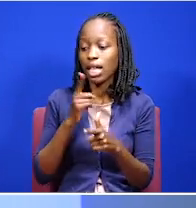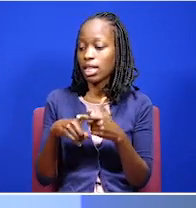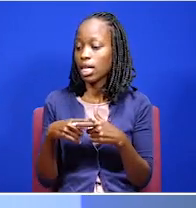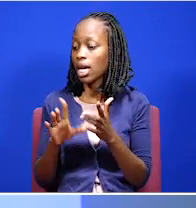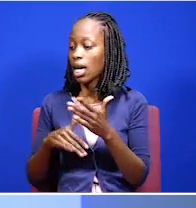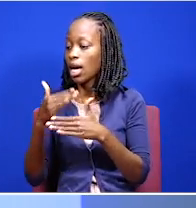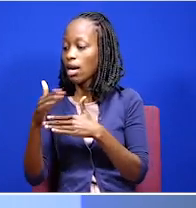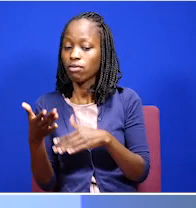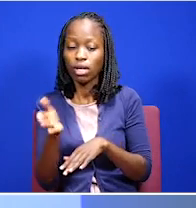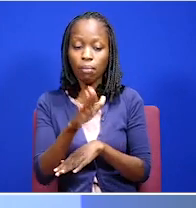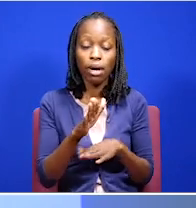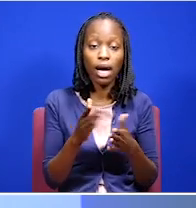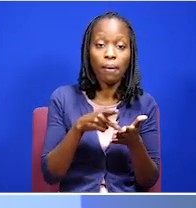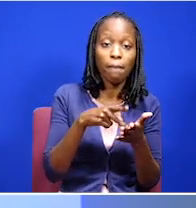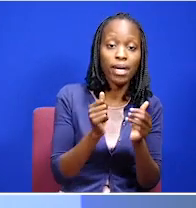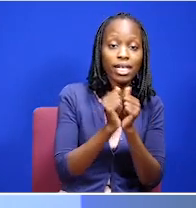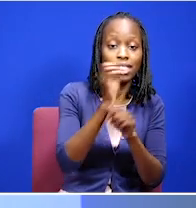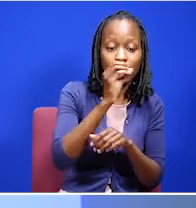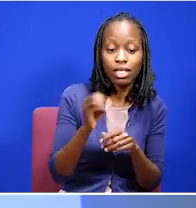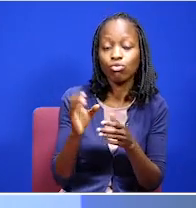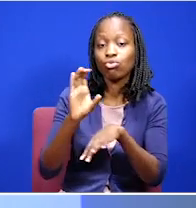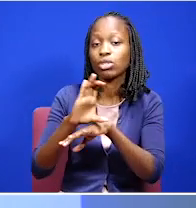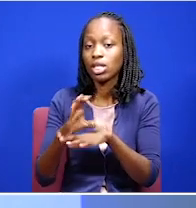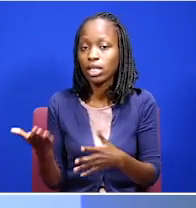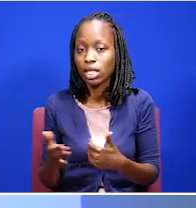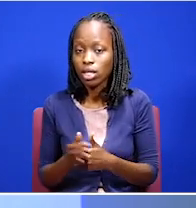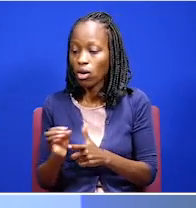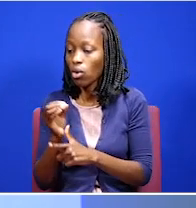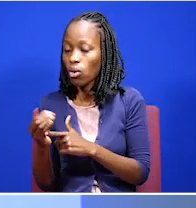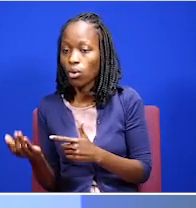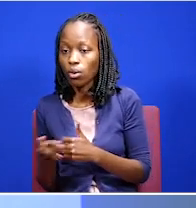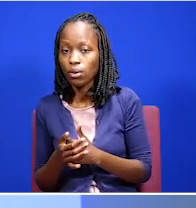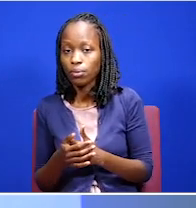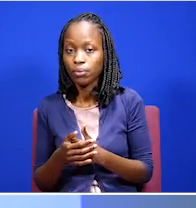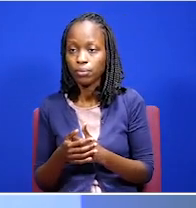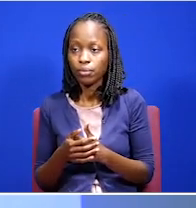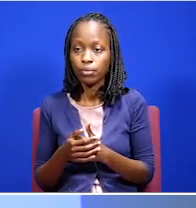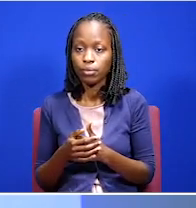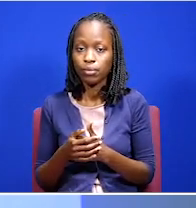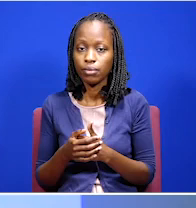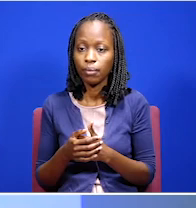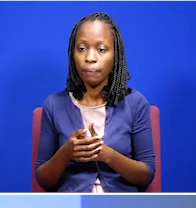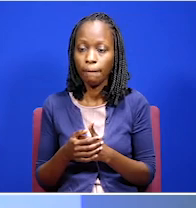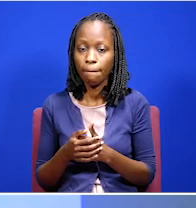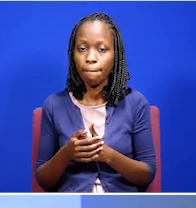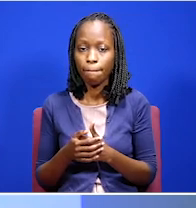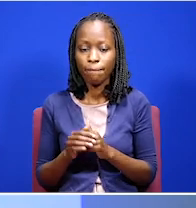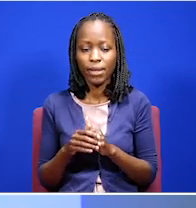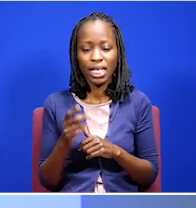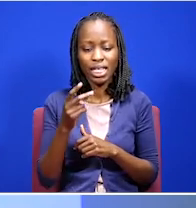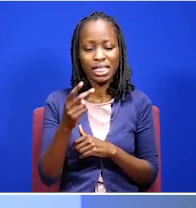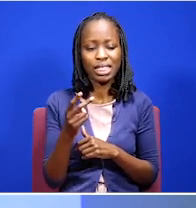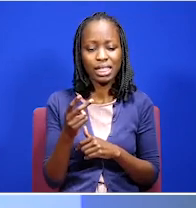and get that job. This is easy. And then after that, I'll come back. In fact, I'll bring the tithe of that job to the church.